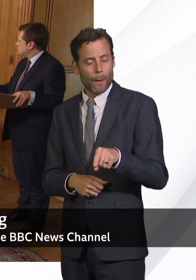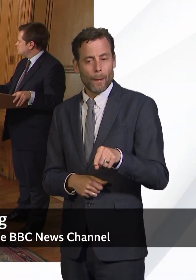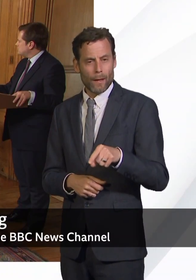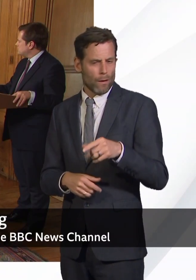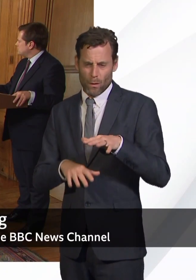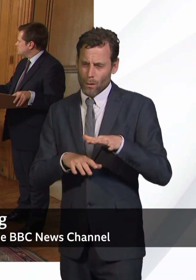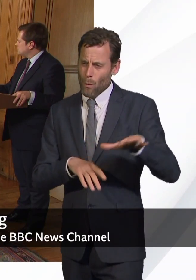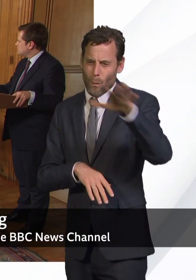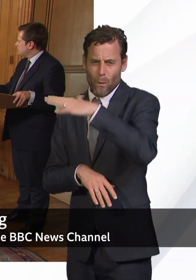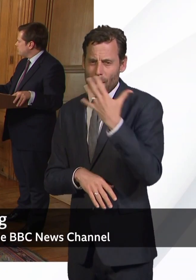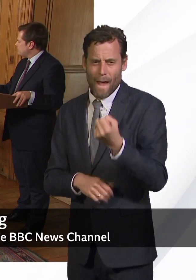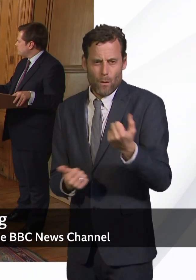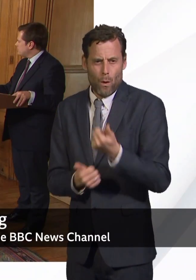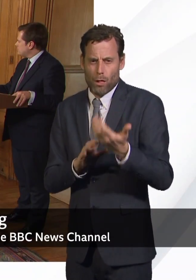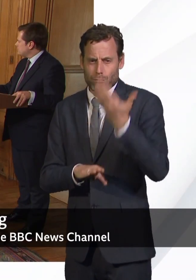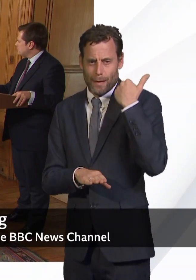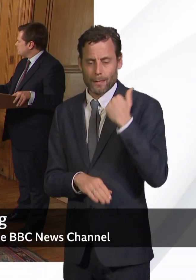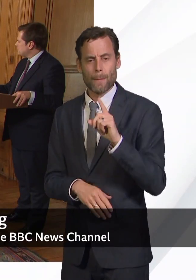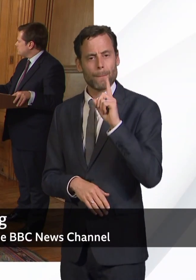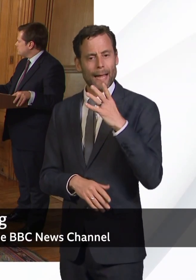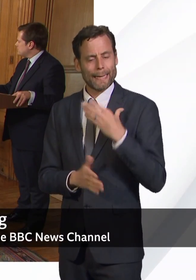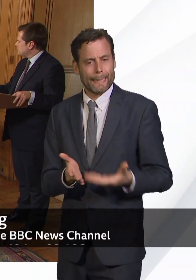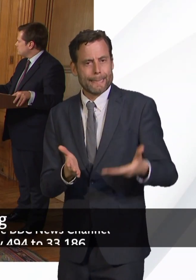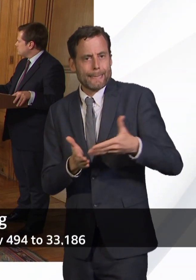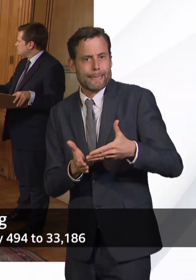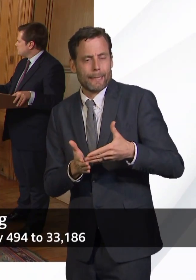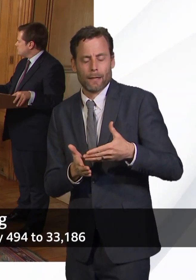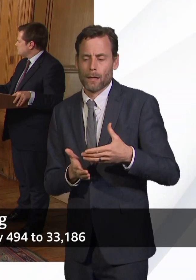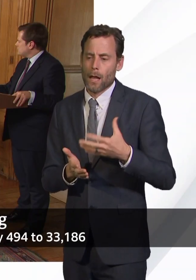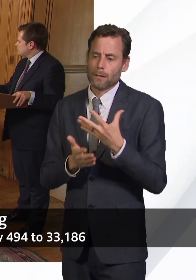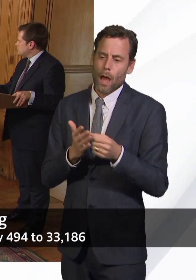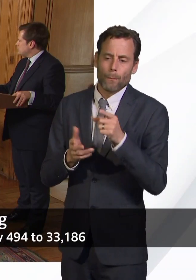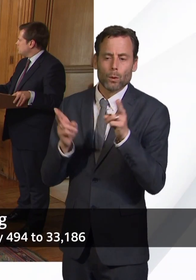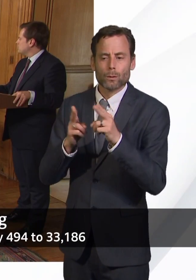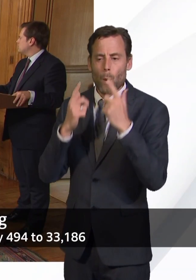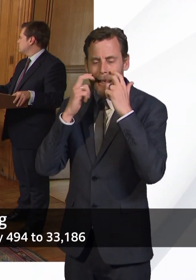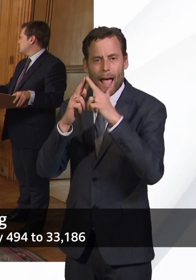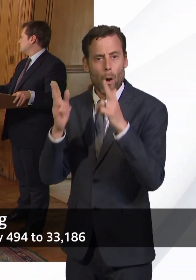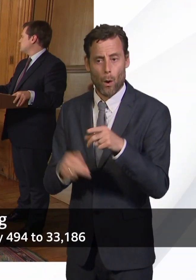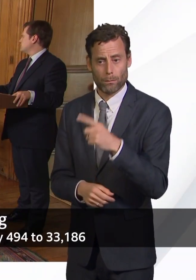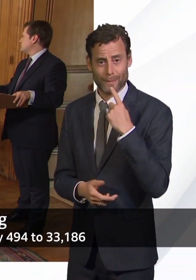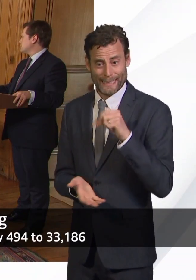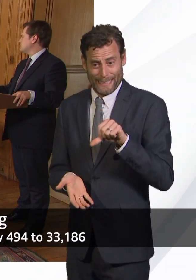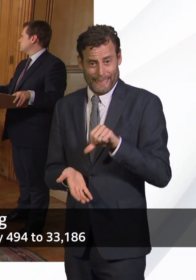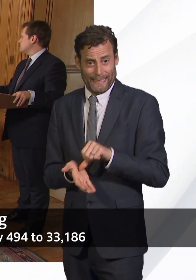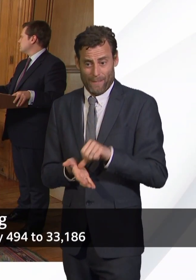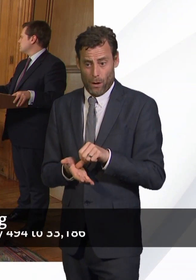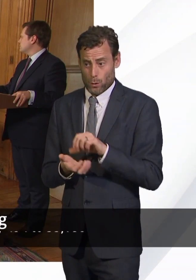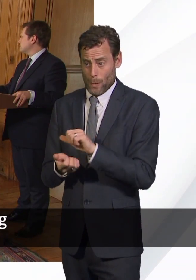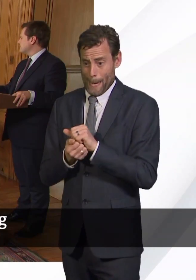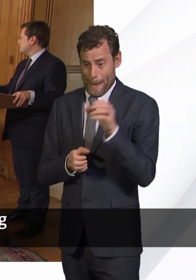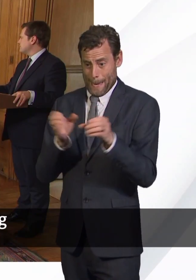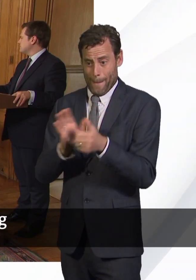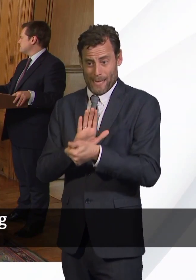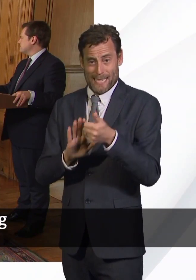do recognise in some smaller care homes, for example, it can be quite difficult to maintain specialist skills. So having